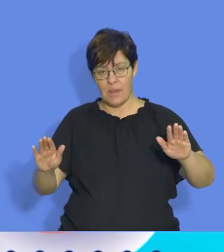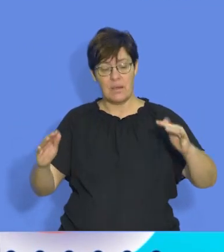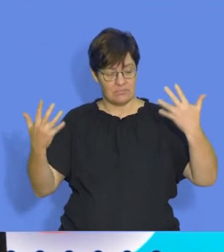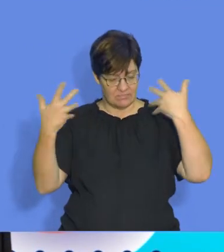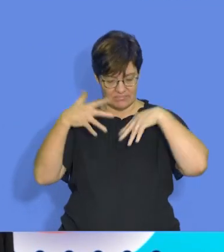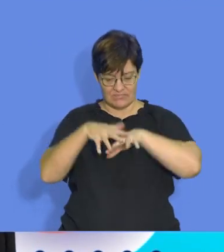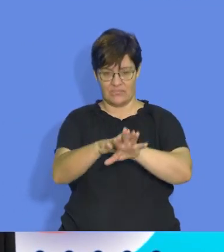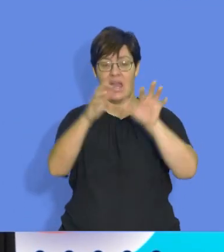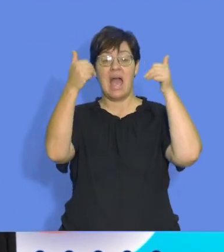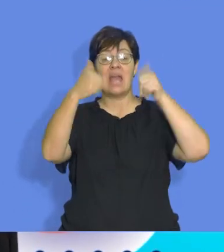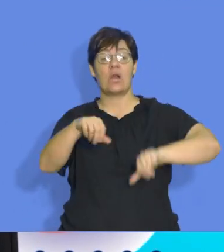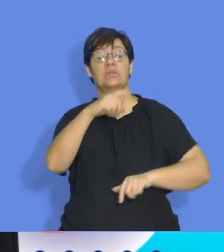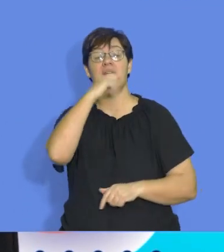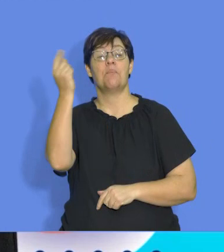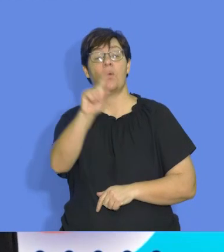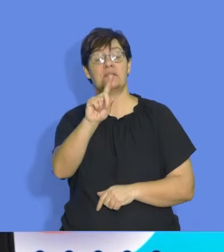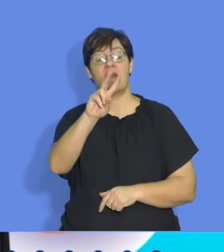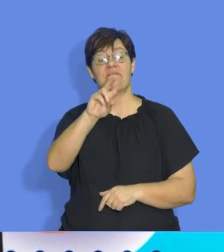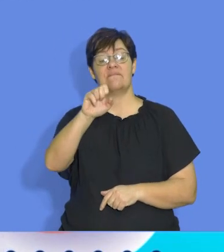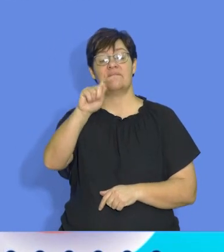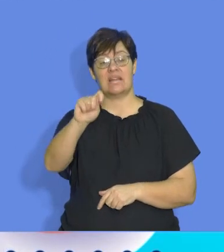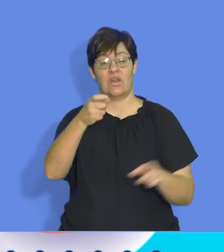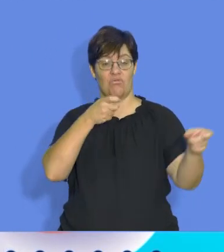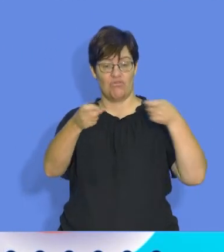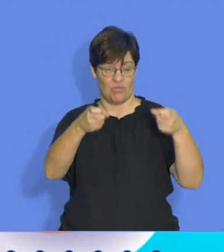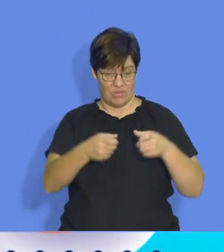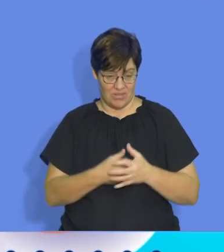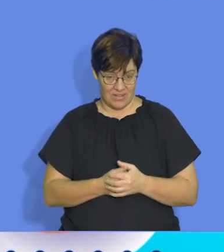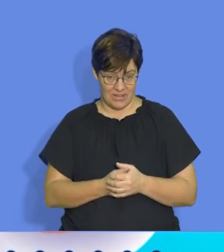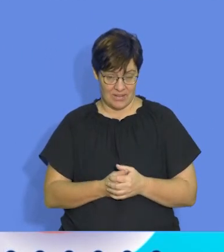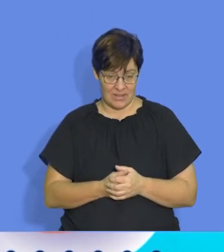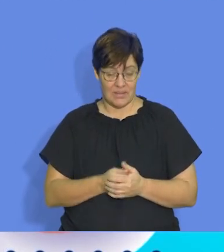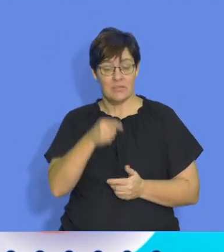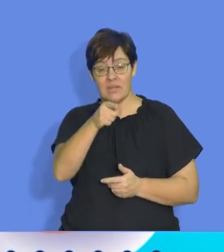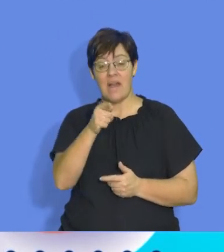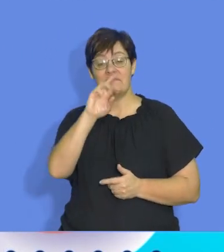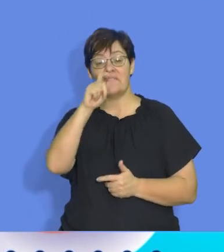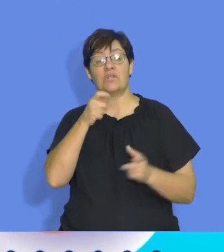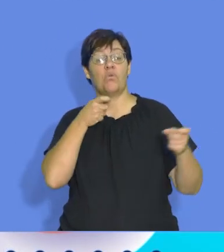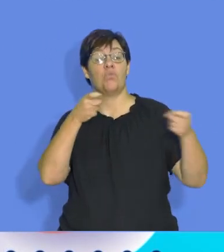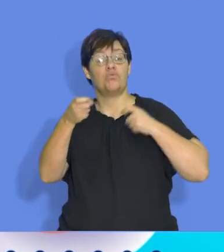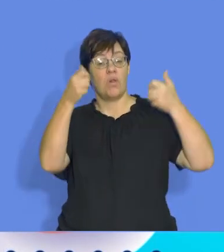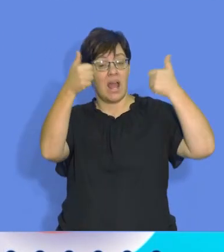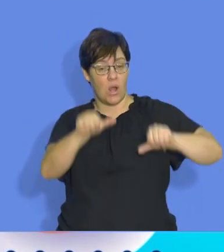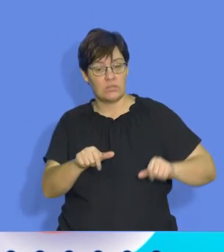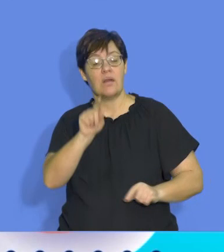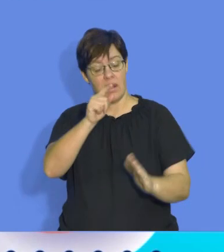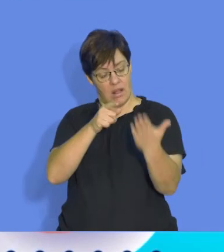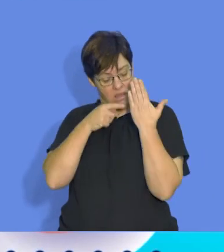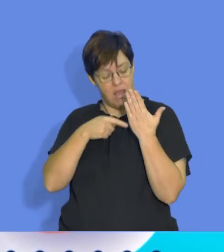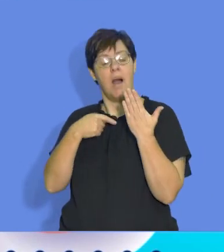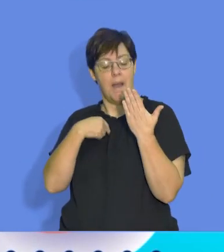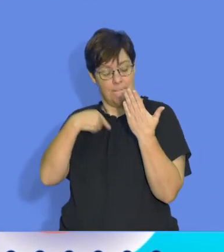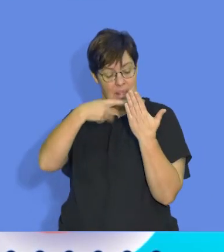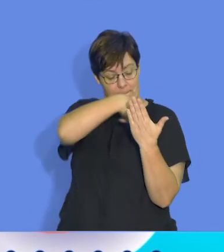into an account called the VAT control account. And this VAT control account will then indicate to you whether